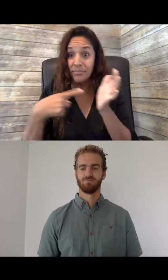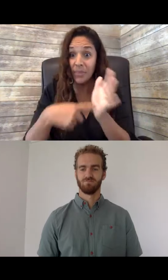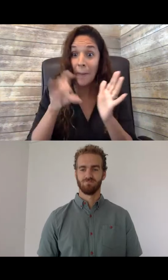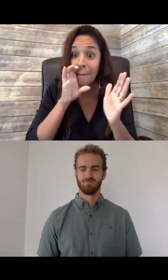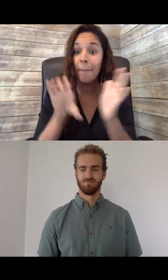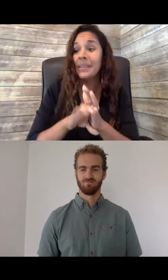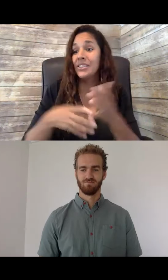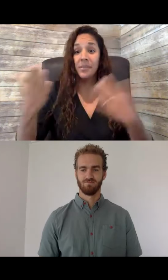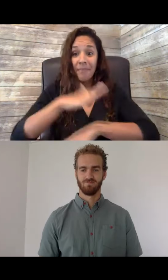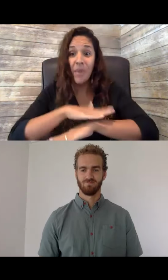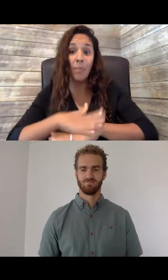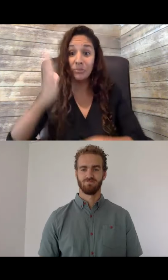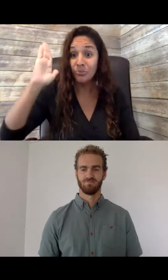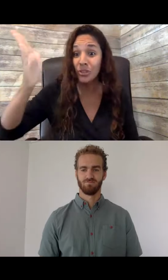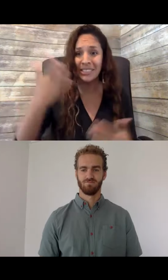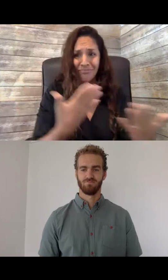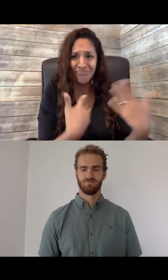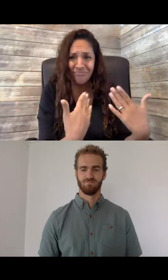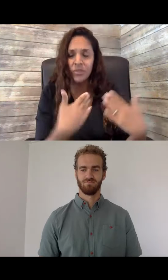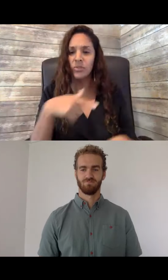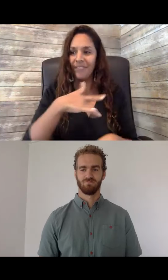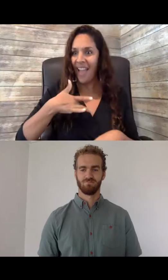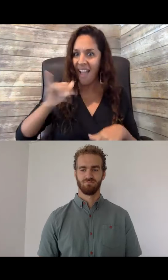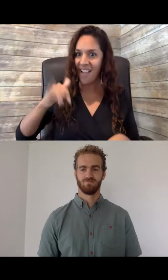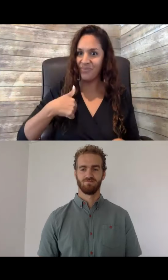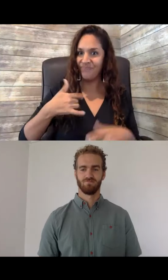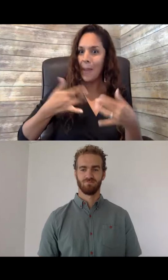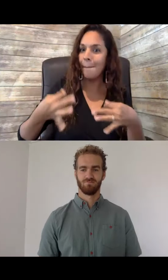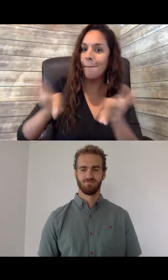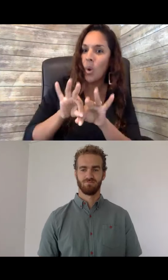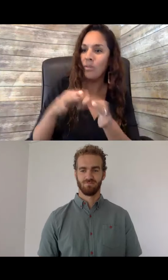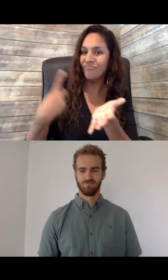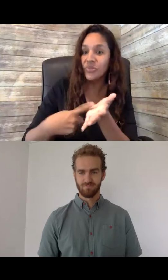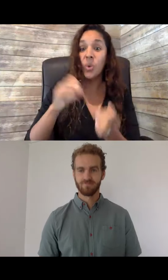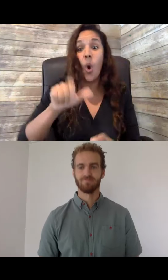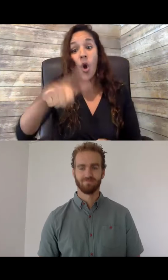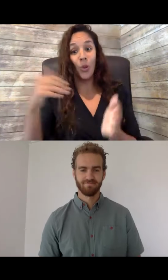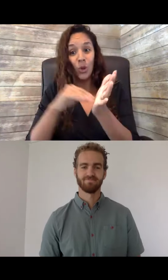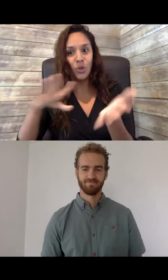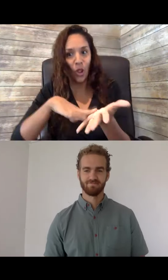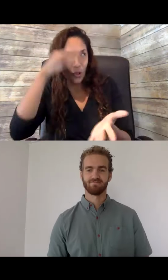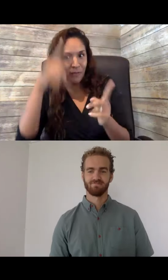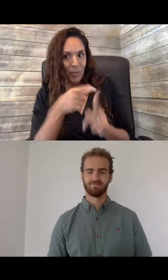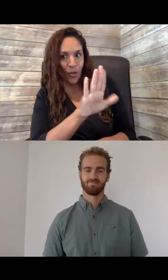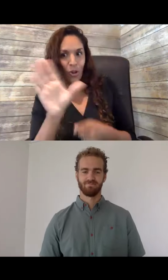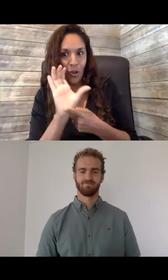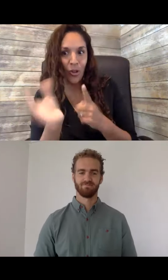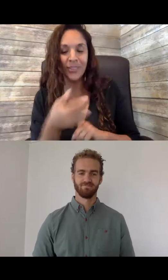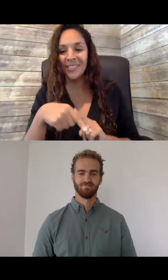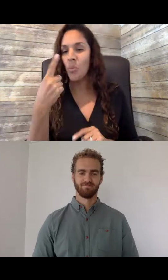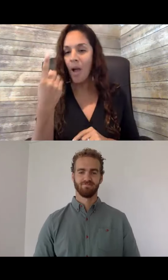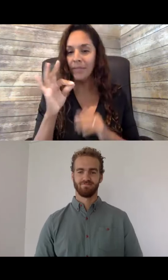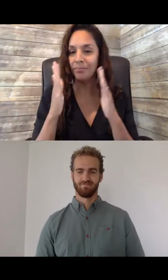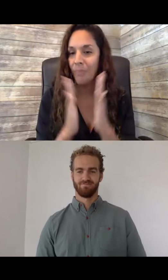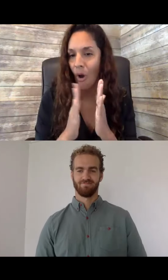families in the activity. Have pictures, have different presentations and whatnot. That way they feel like their cultures are